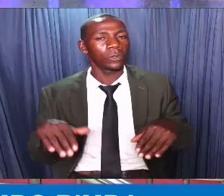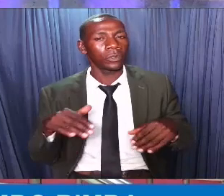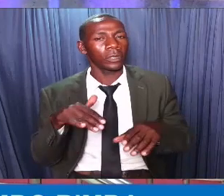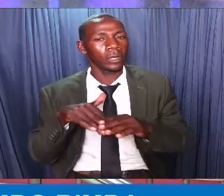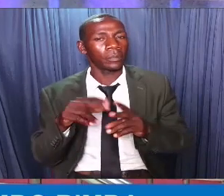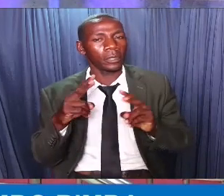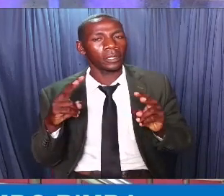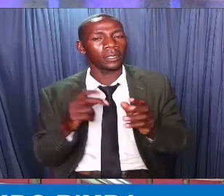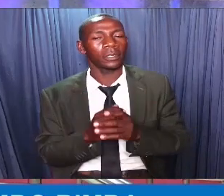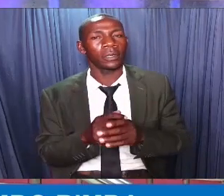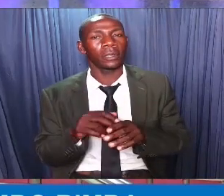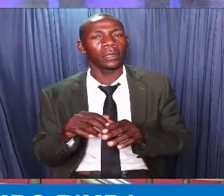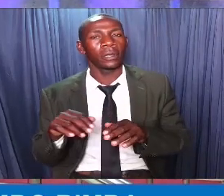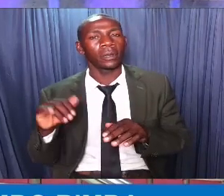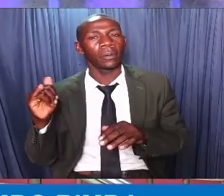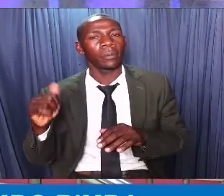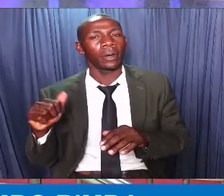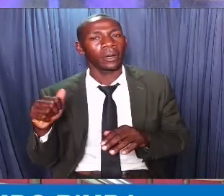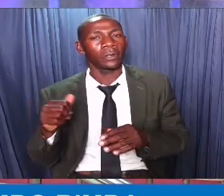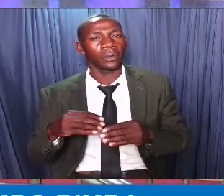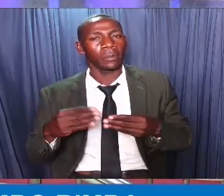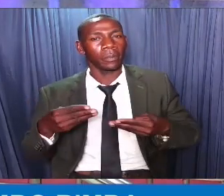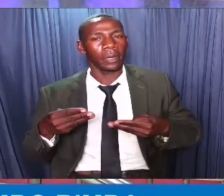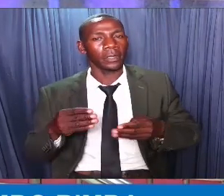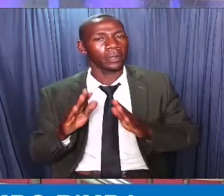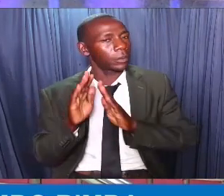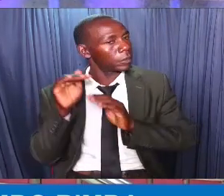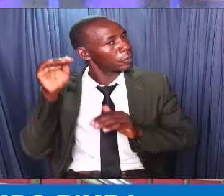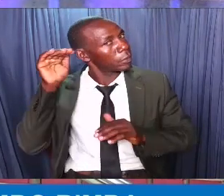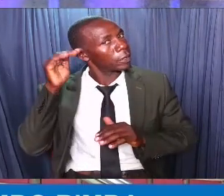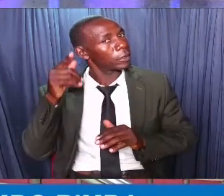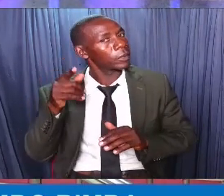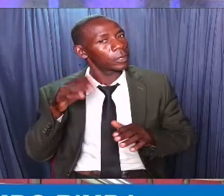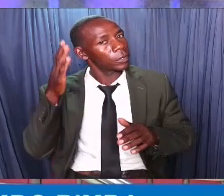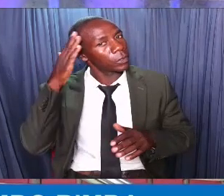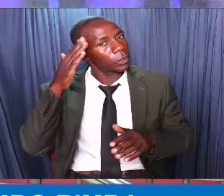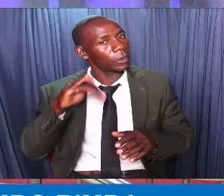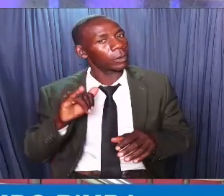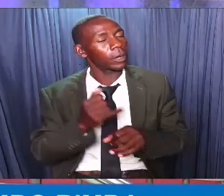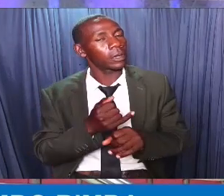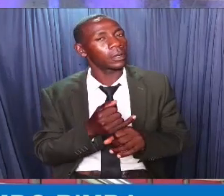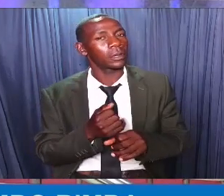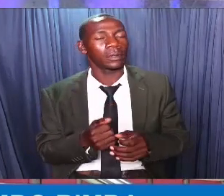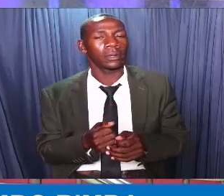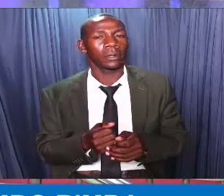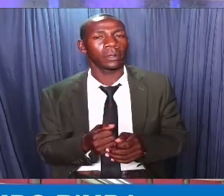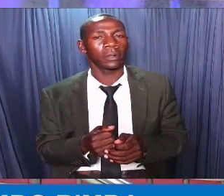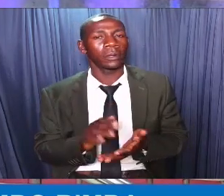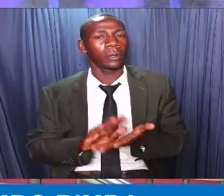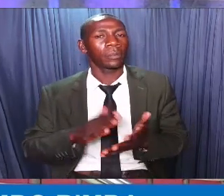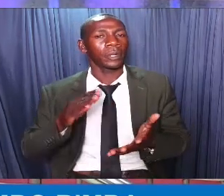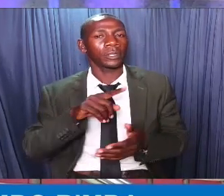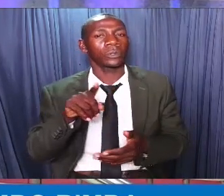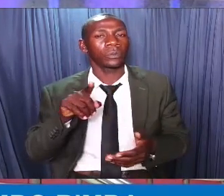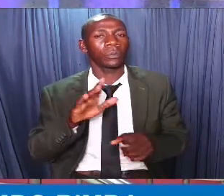You're working with peace. Bado madirector wanakuheshimu. The director still honor you. Wanatambua kazi yako. They acknowledge your work. Wanakusifu. They